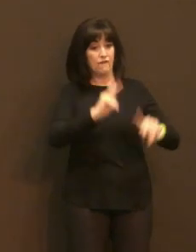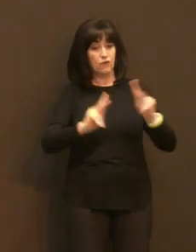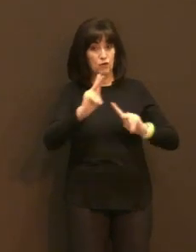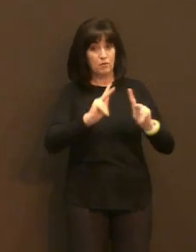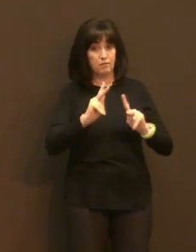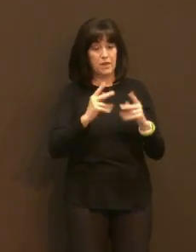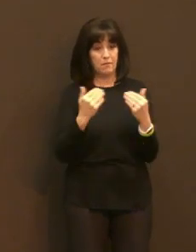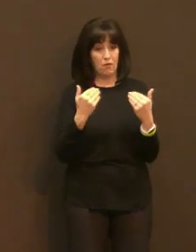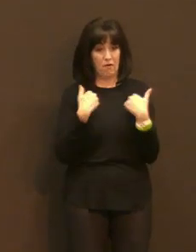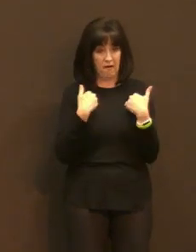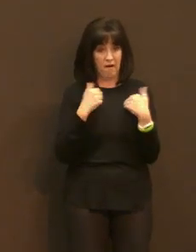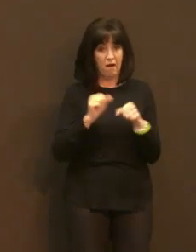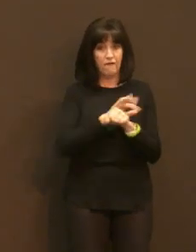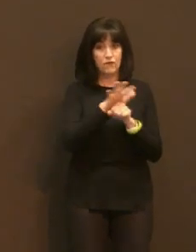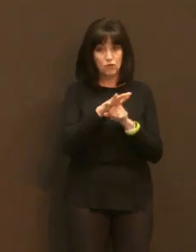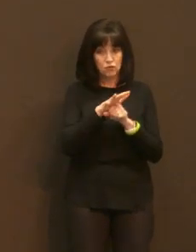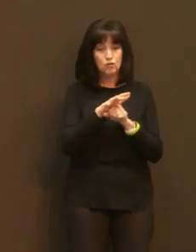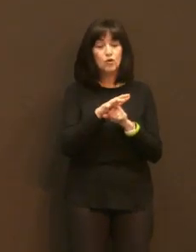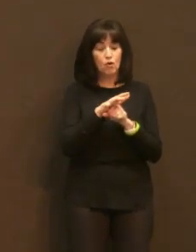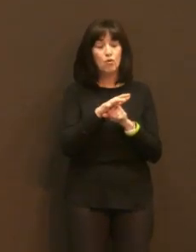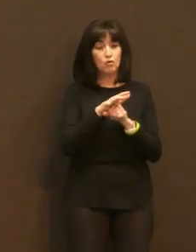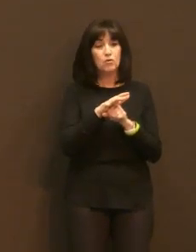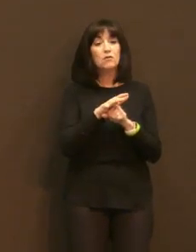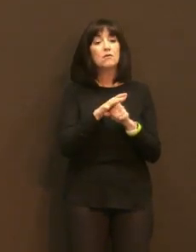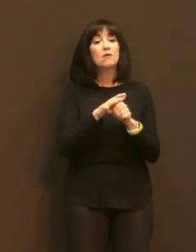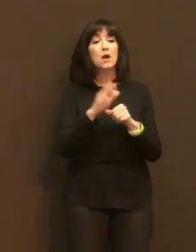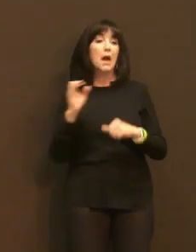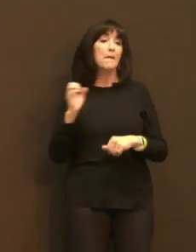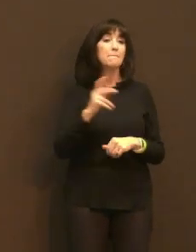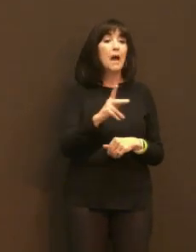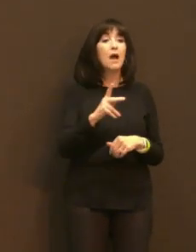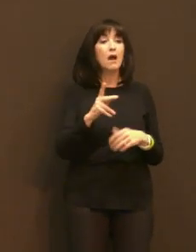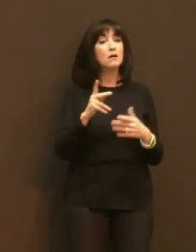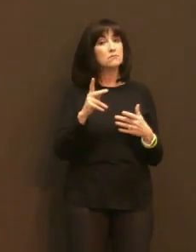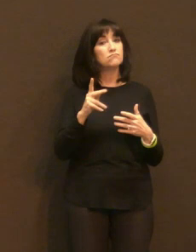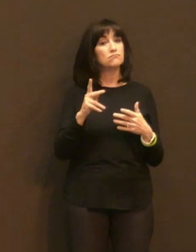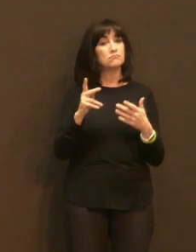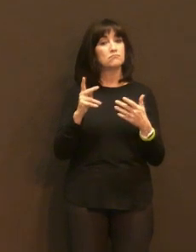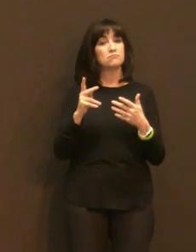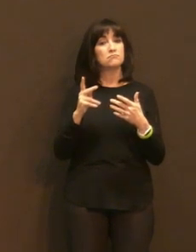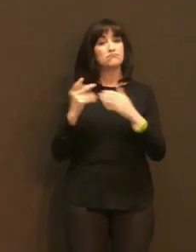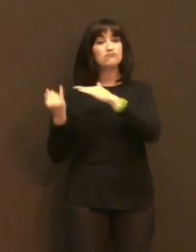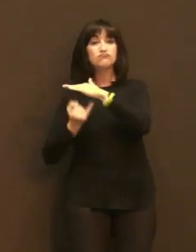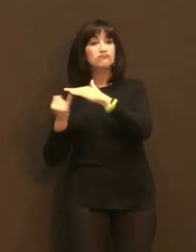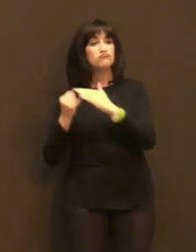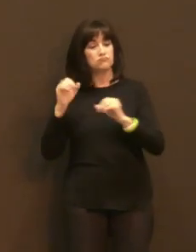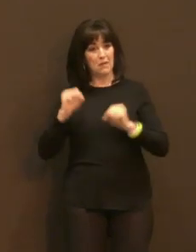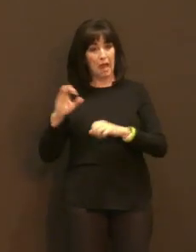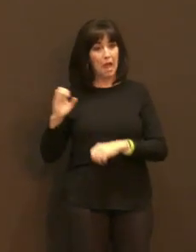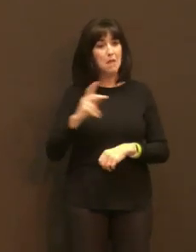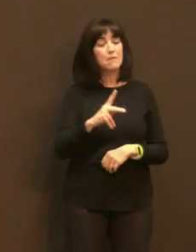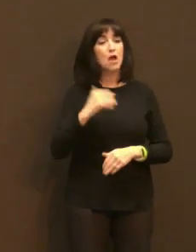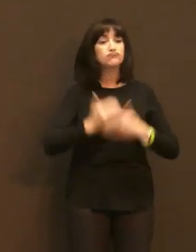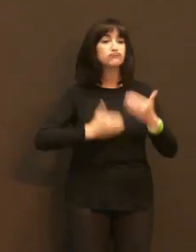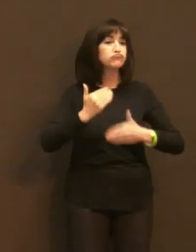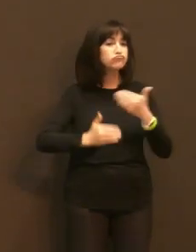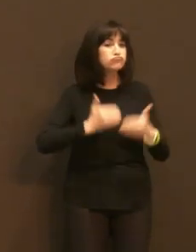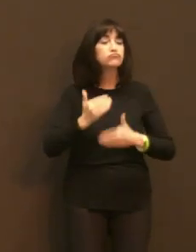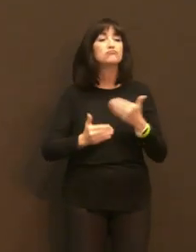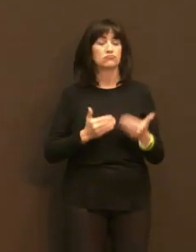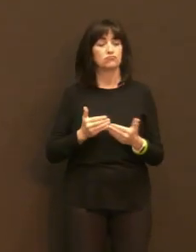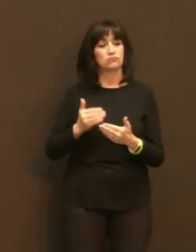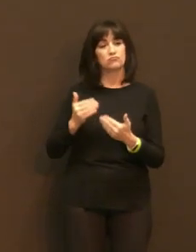positive cases are continuing to increase, although, as we'll see in a minute, not increasing at the rate that we